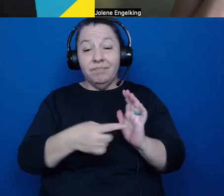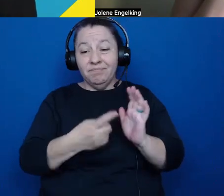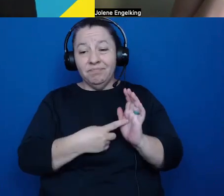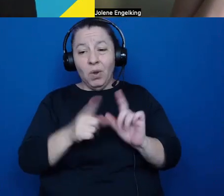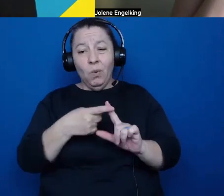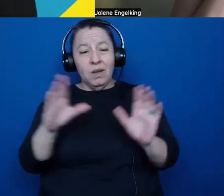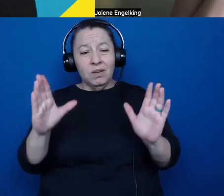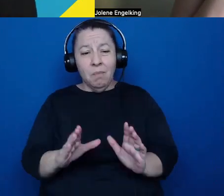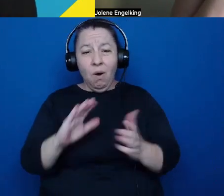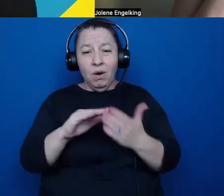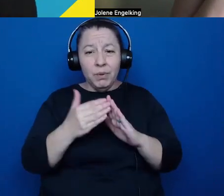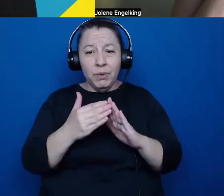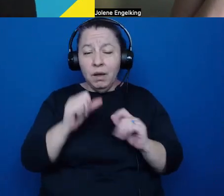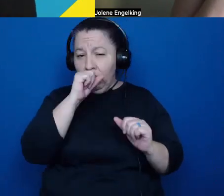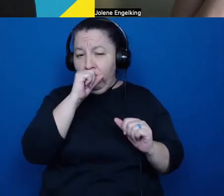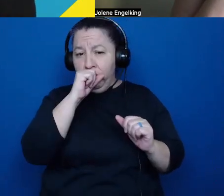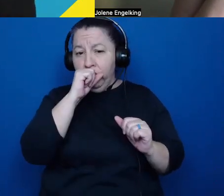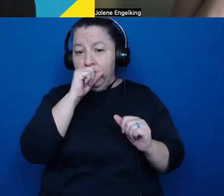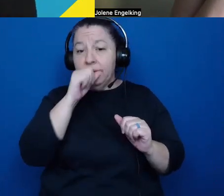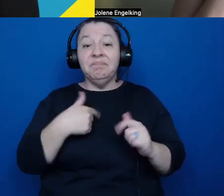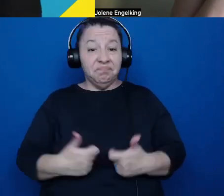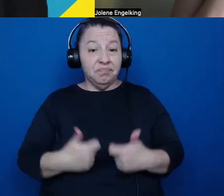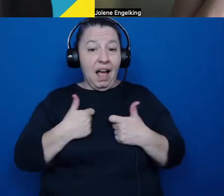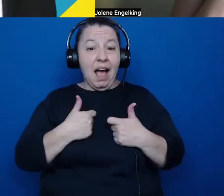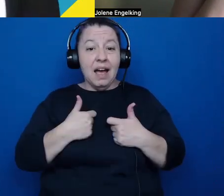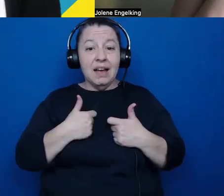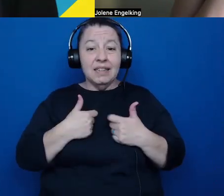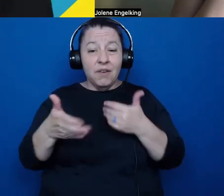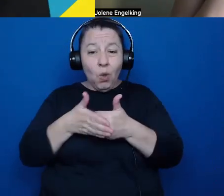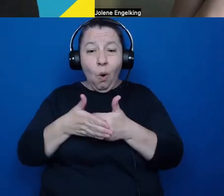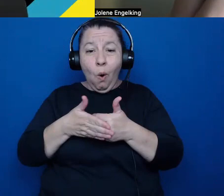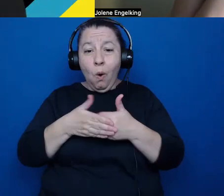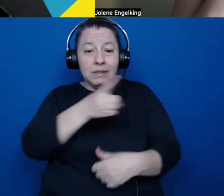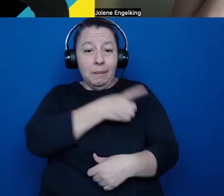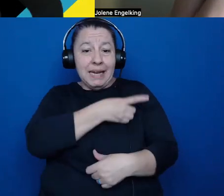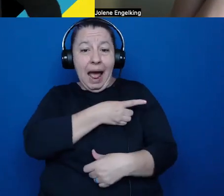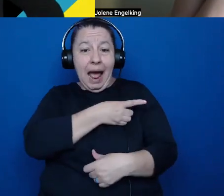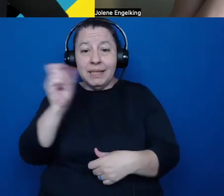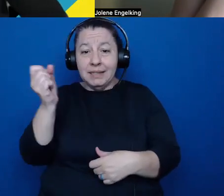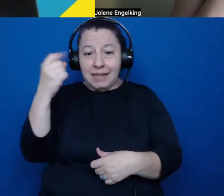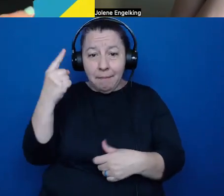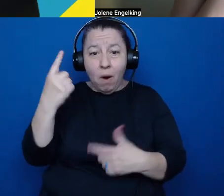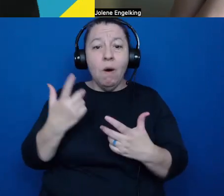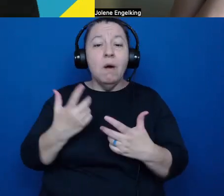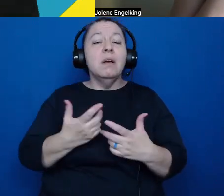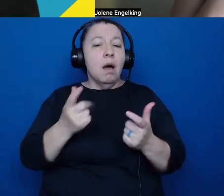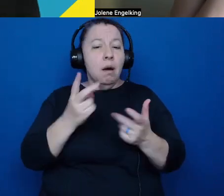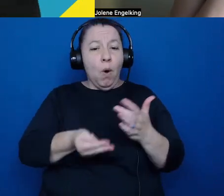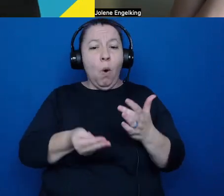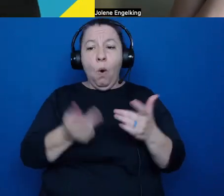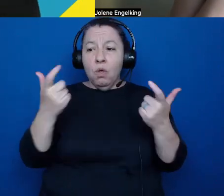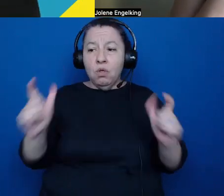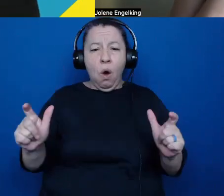communities, I mean, I live, right outside Minneapolis and St. Paul, both of which have very large urban Indian communities.